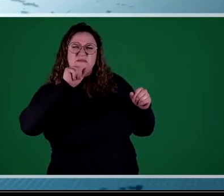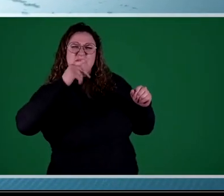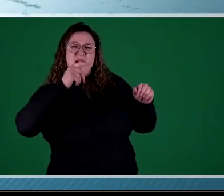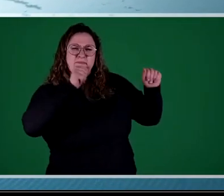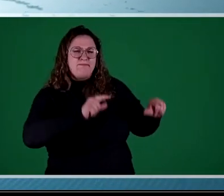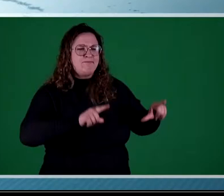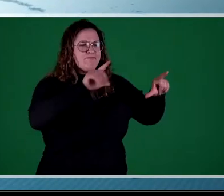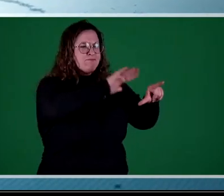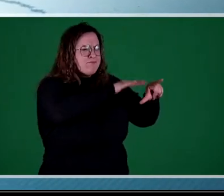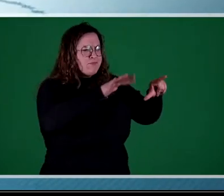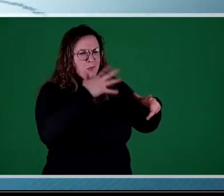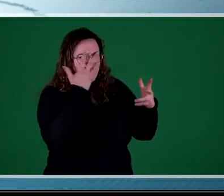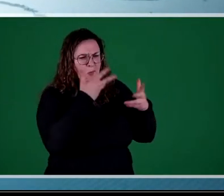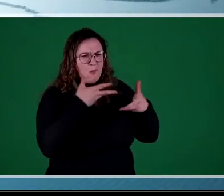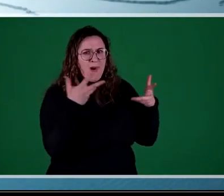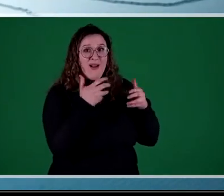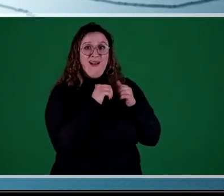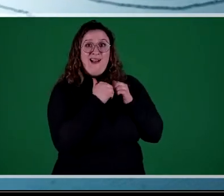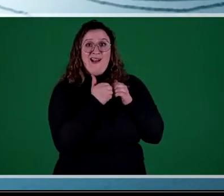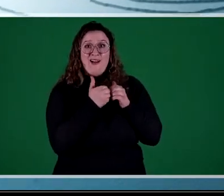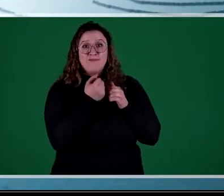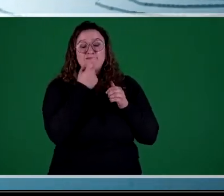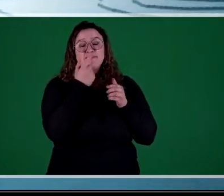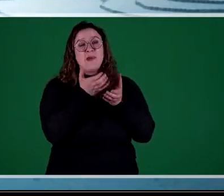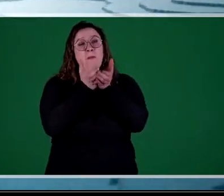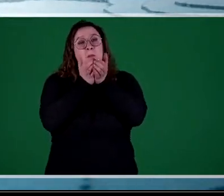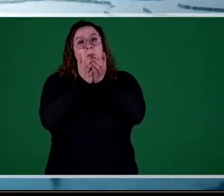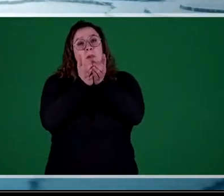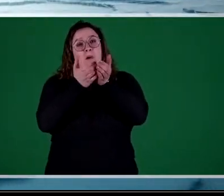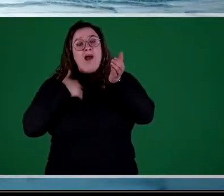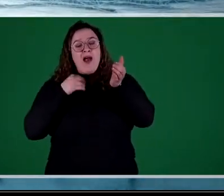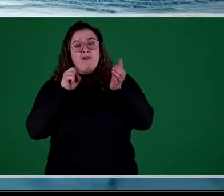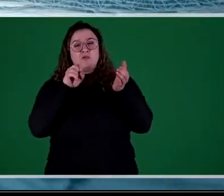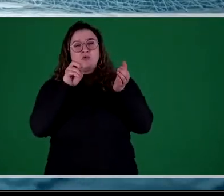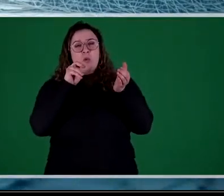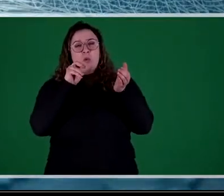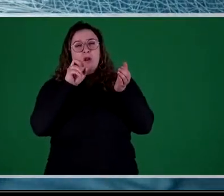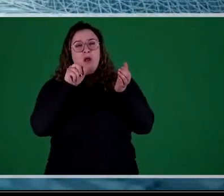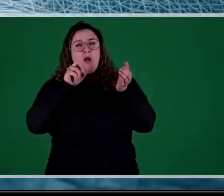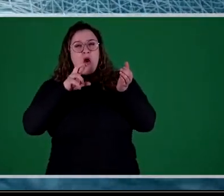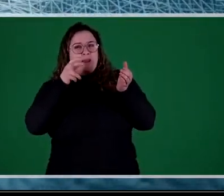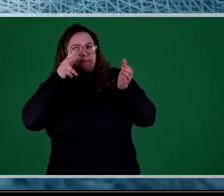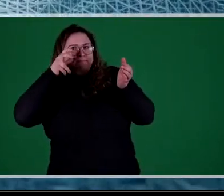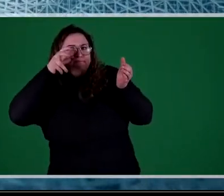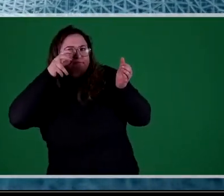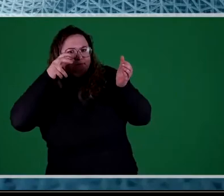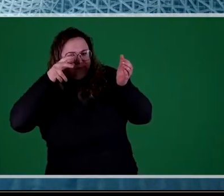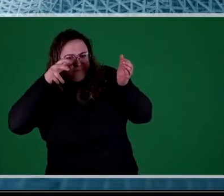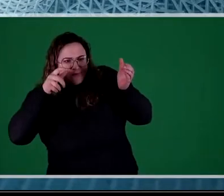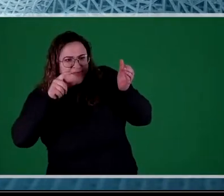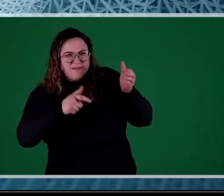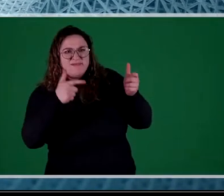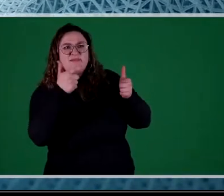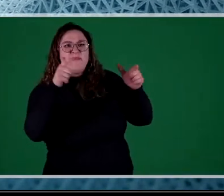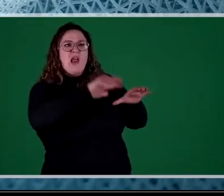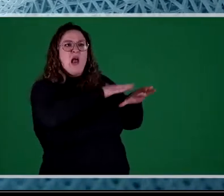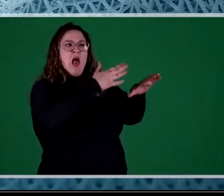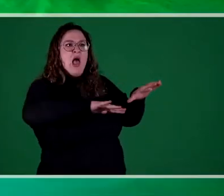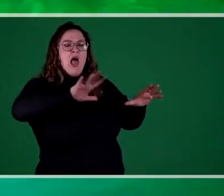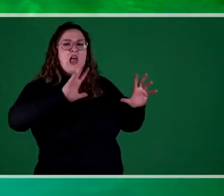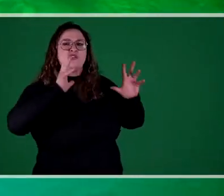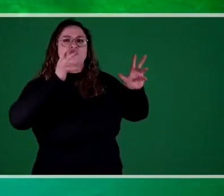ecosystem. Ship-based sonars map large areas at 25-meter resolution and are good for